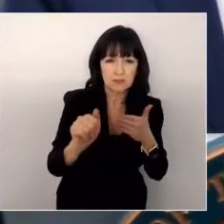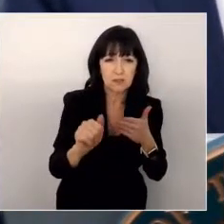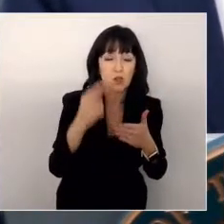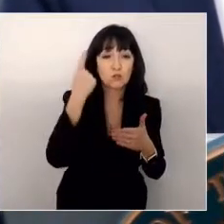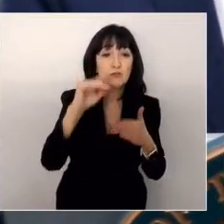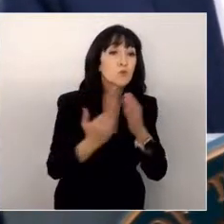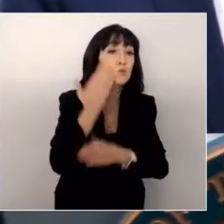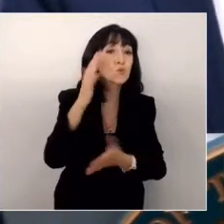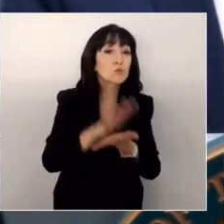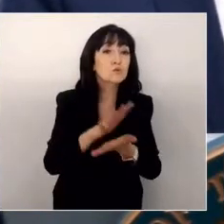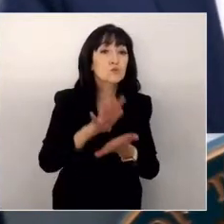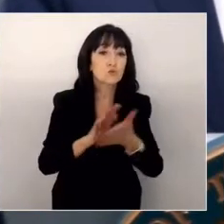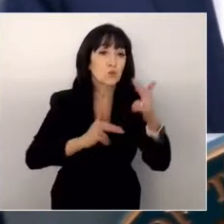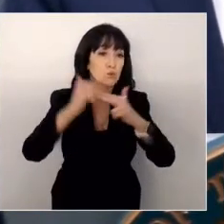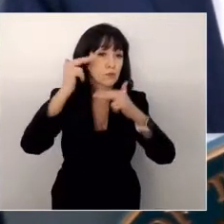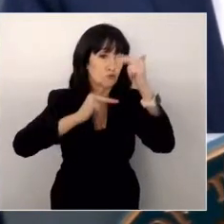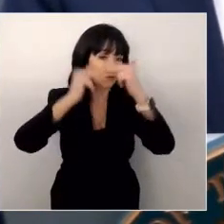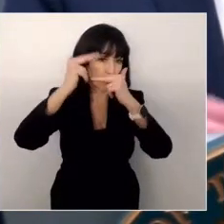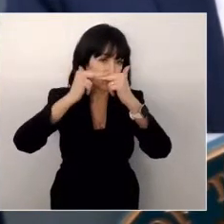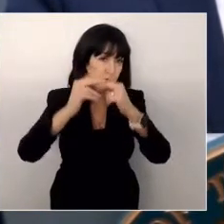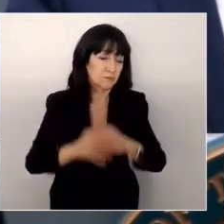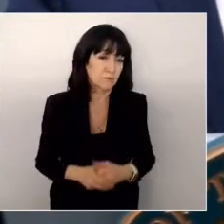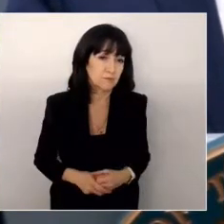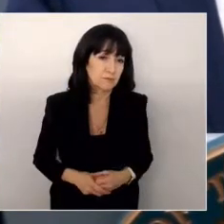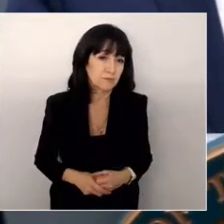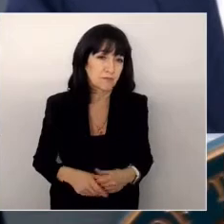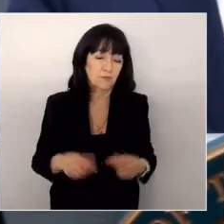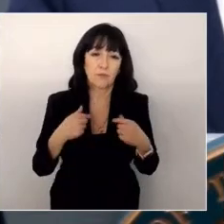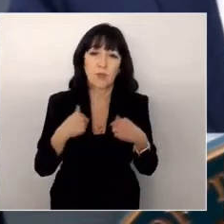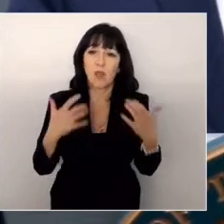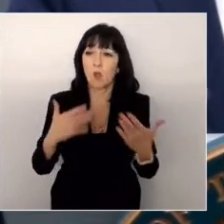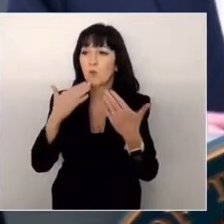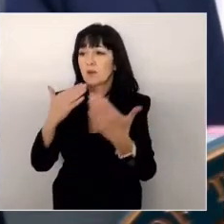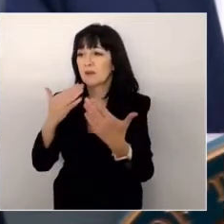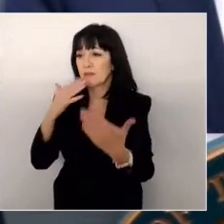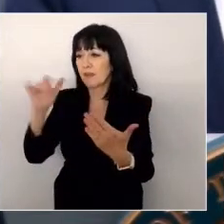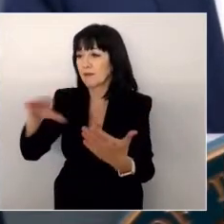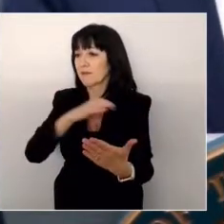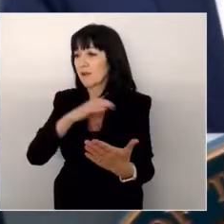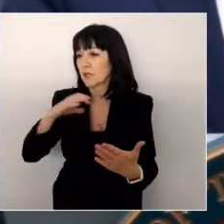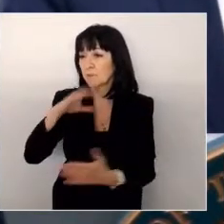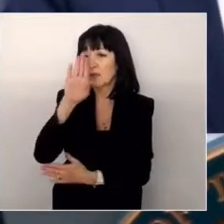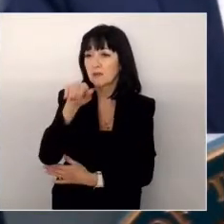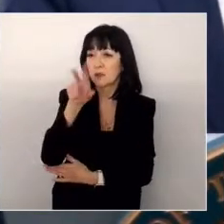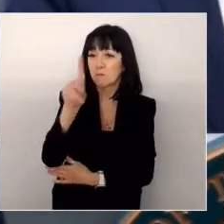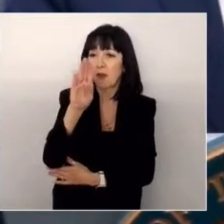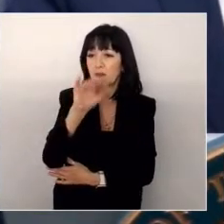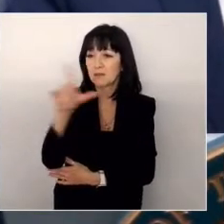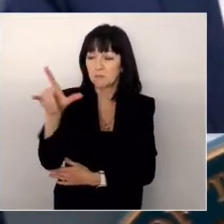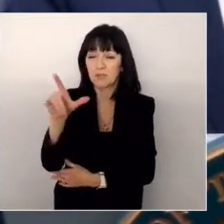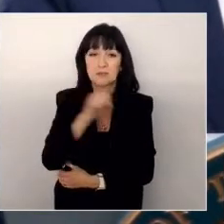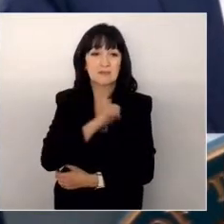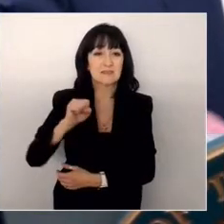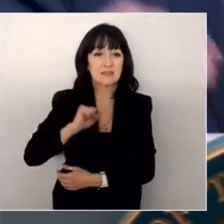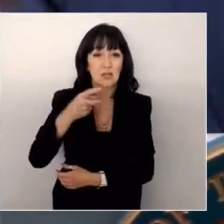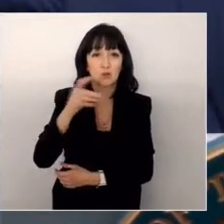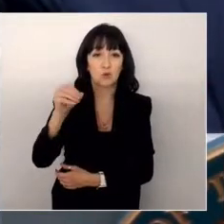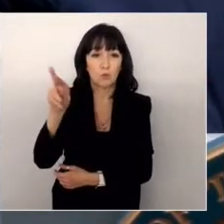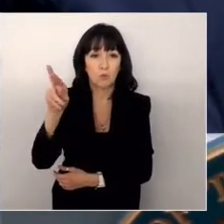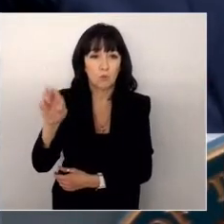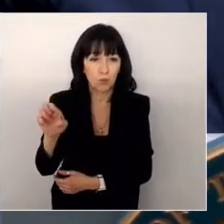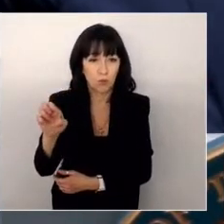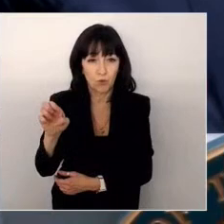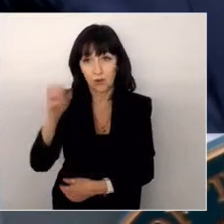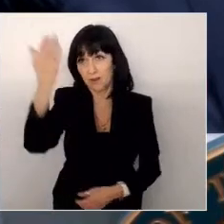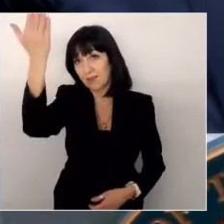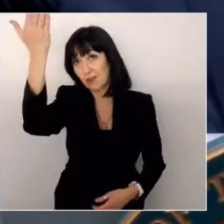construction. And I want to thank the members of the Bond Bill Committee and your chairs, Senator Poore, there she is,